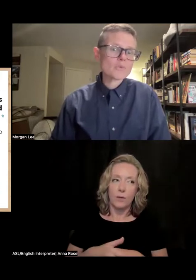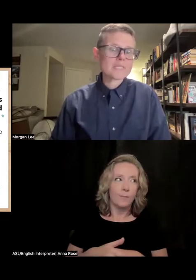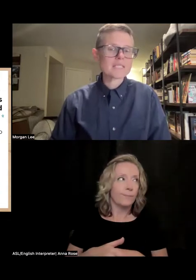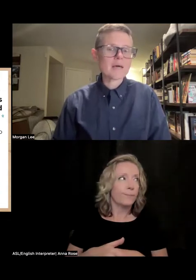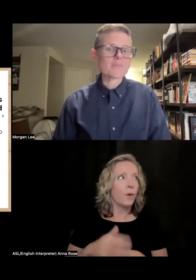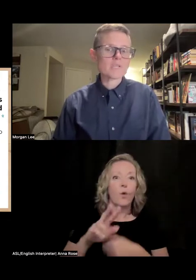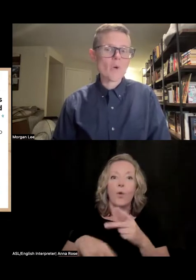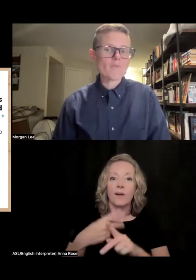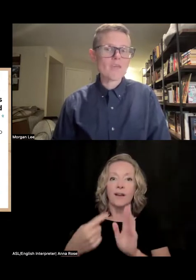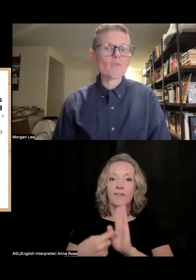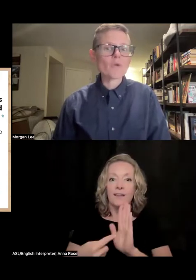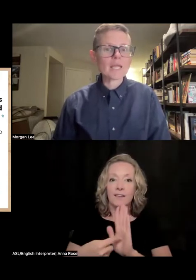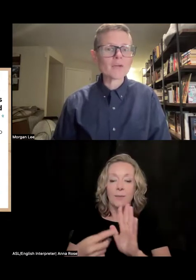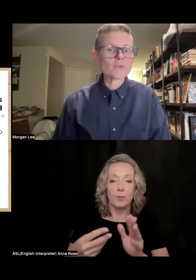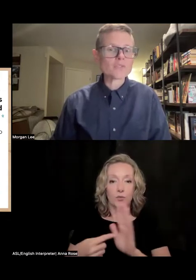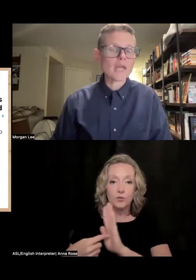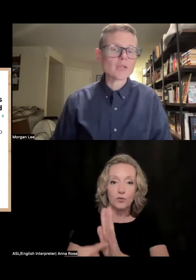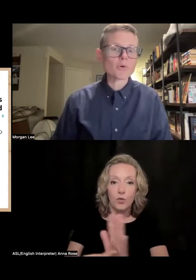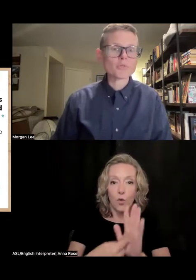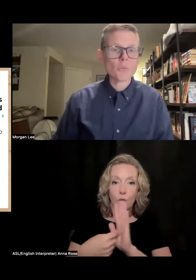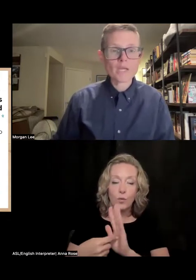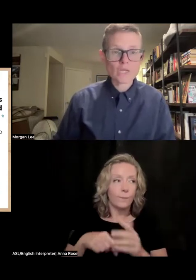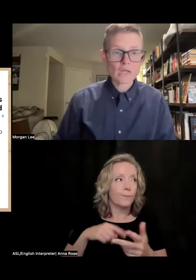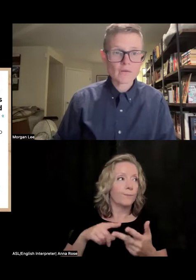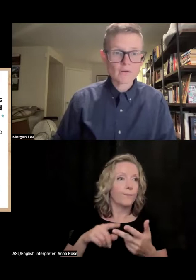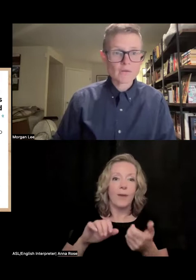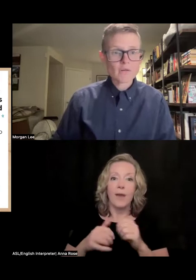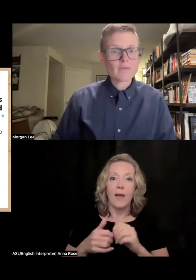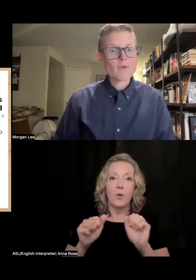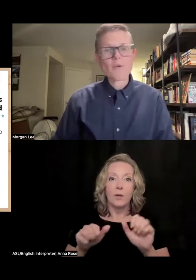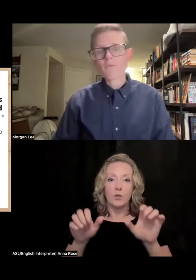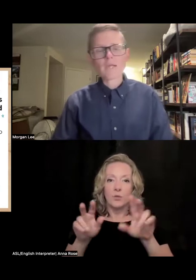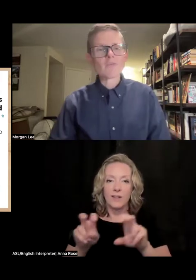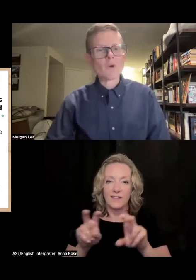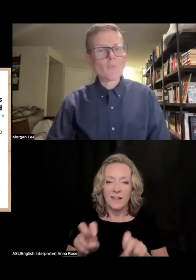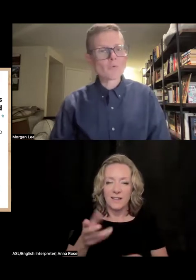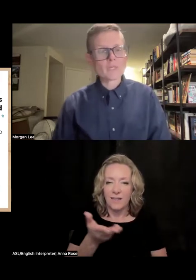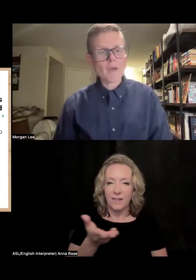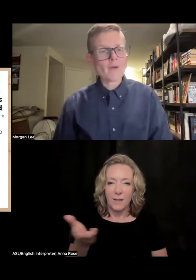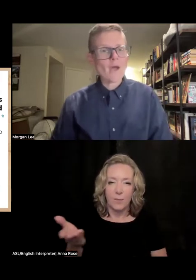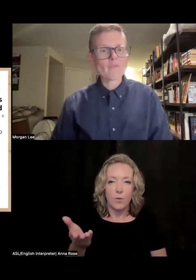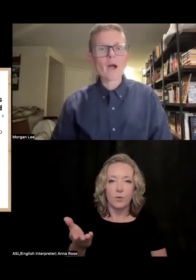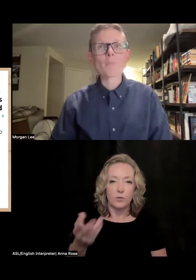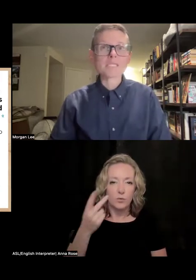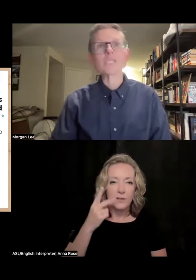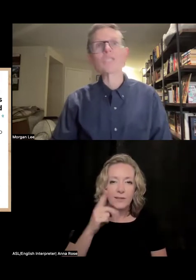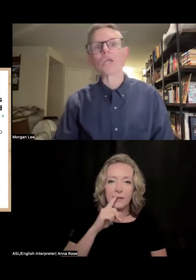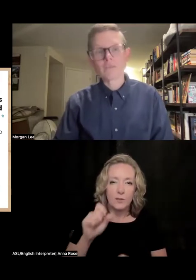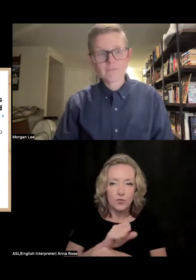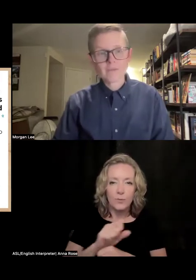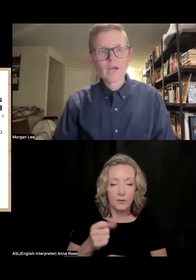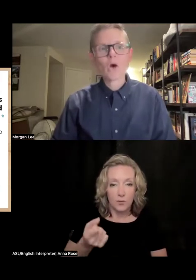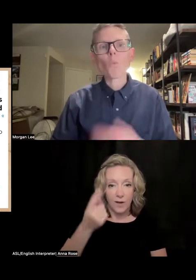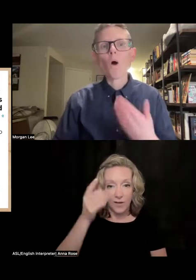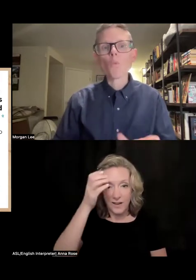could you assess them to know if they really understand persuasion? If they're not ready for a multi-paragraph